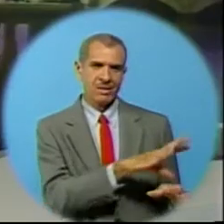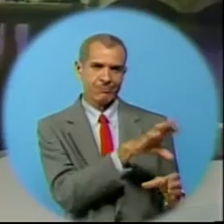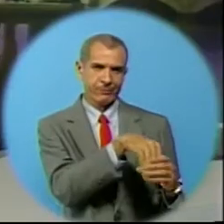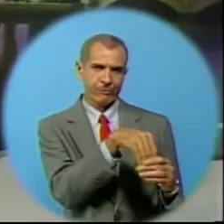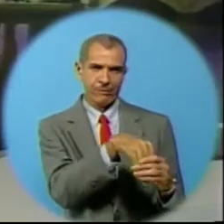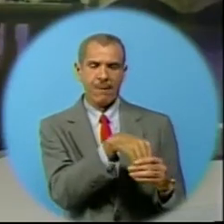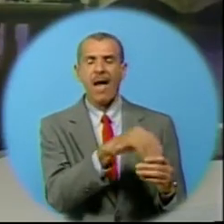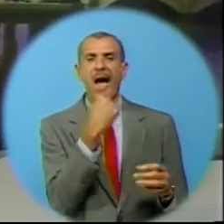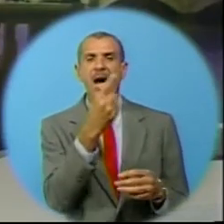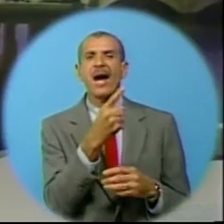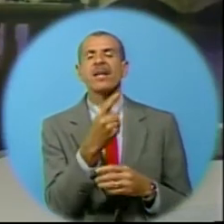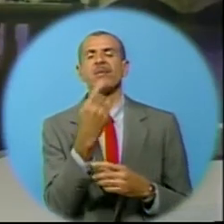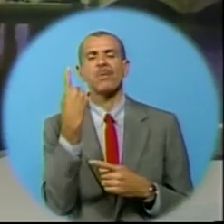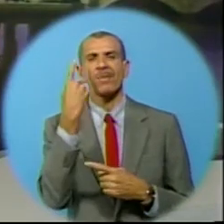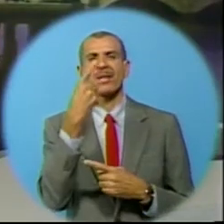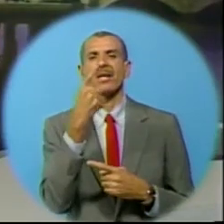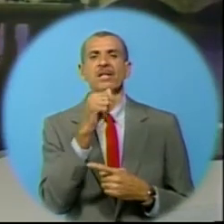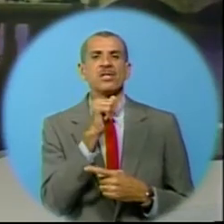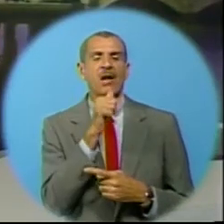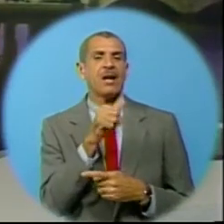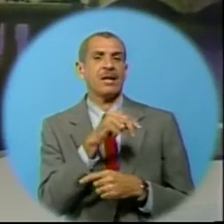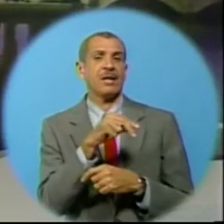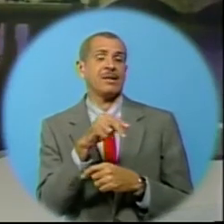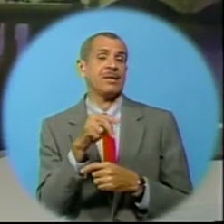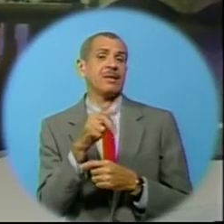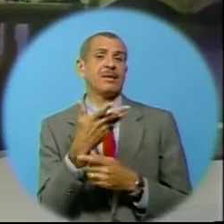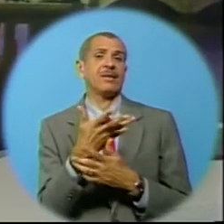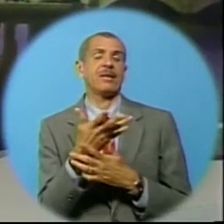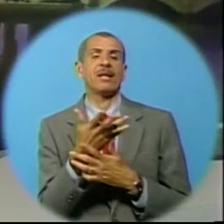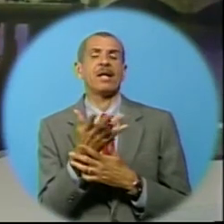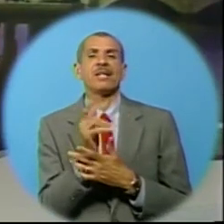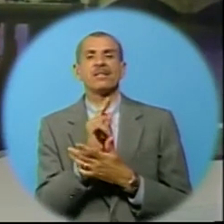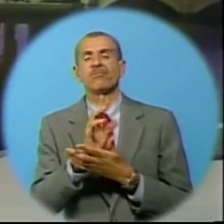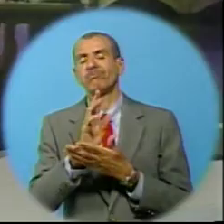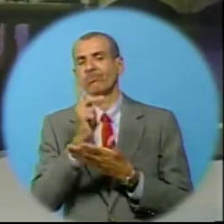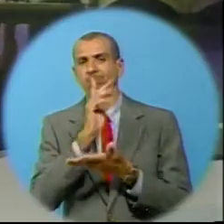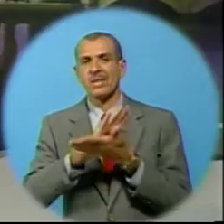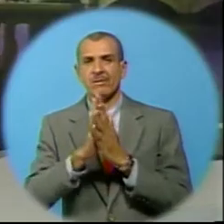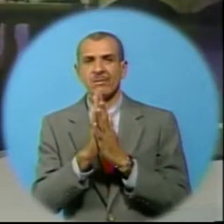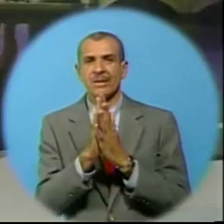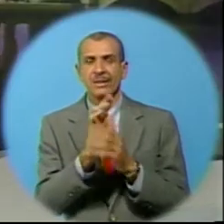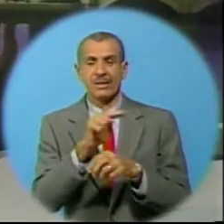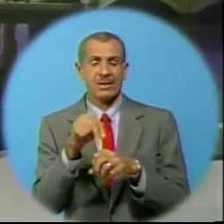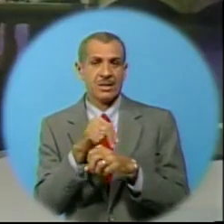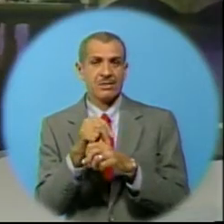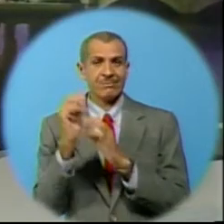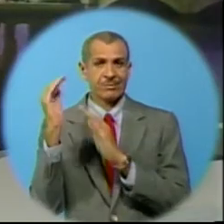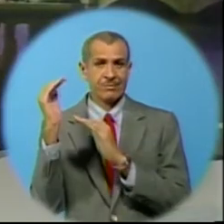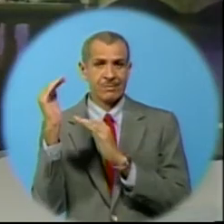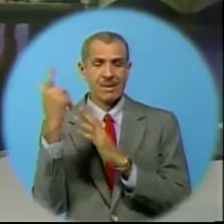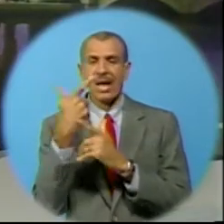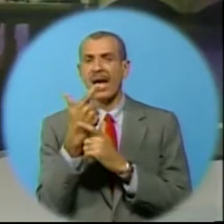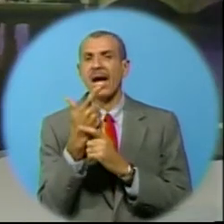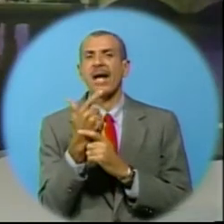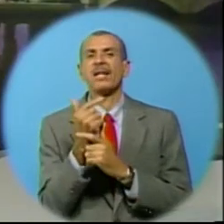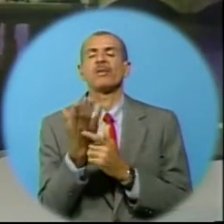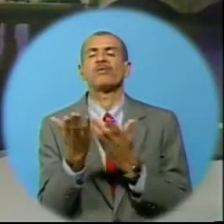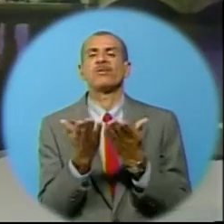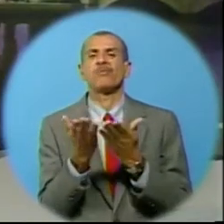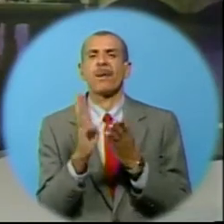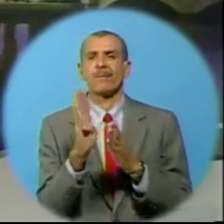He insults what many consider to be a peaceful nation. He would like to see an adoption of old-time tenants that have served Barbados well.